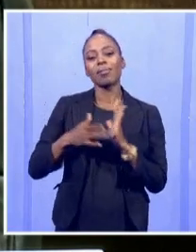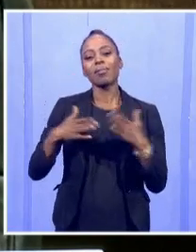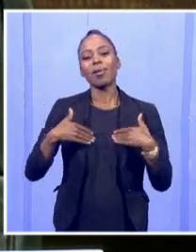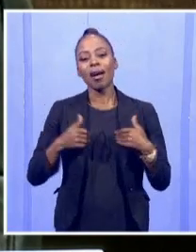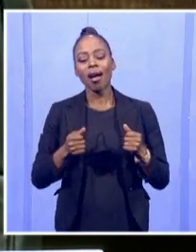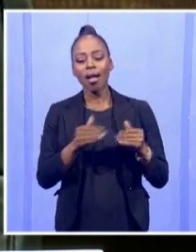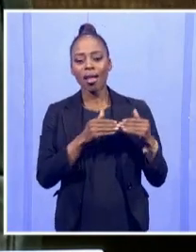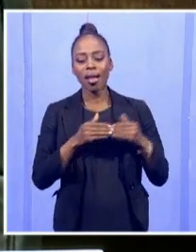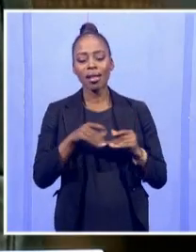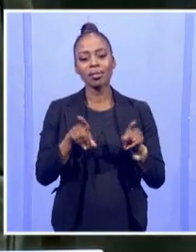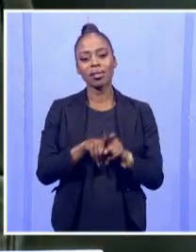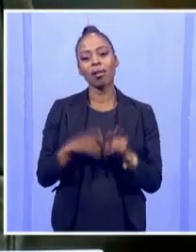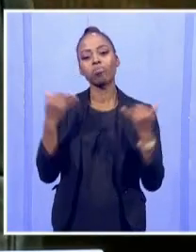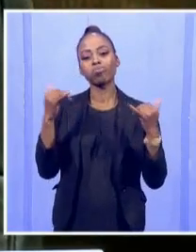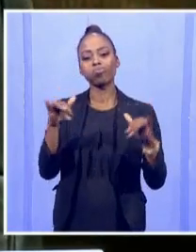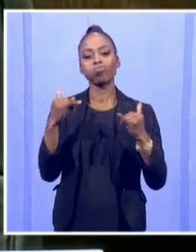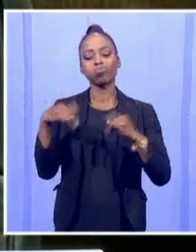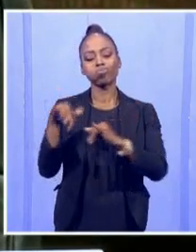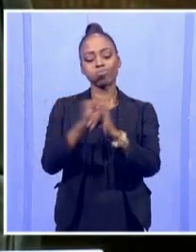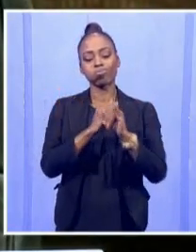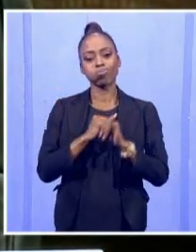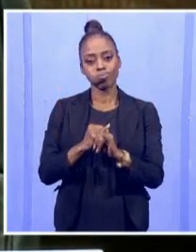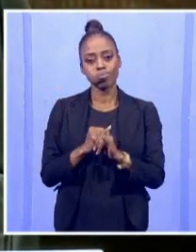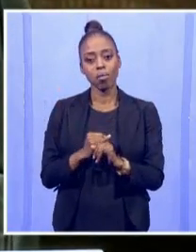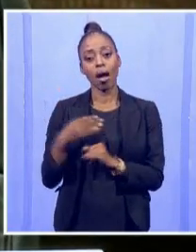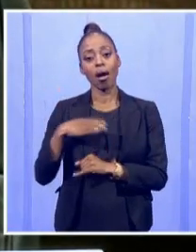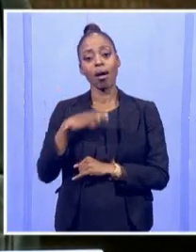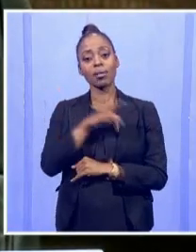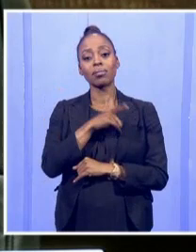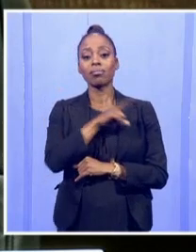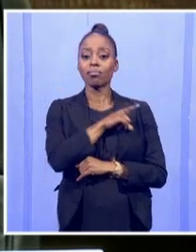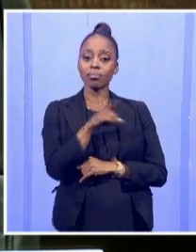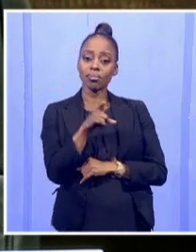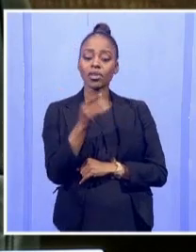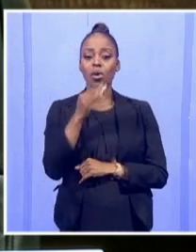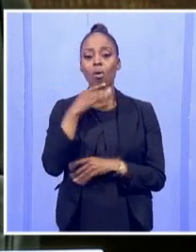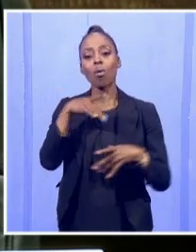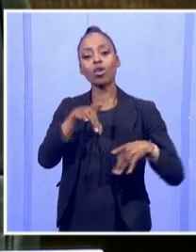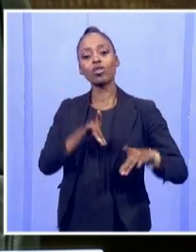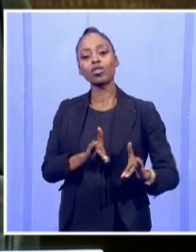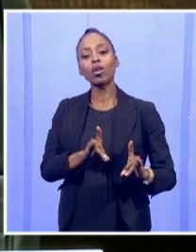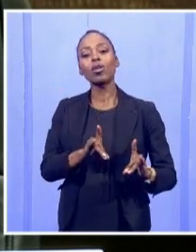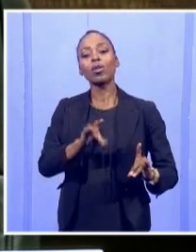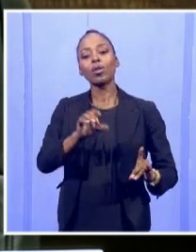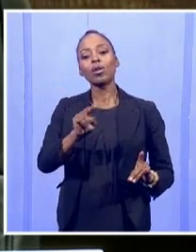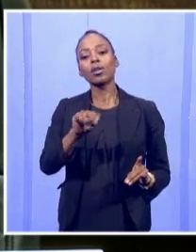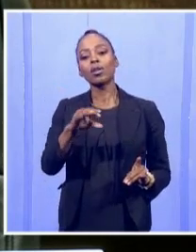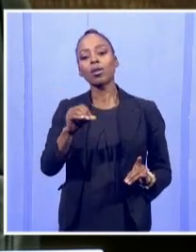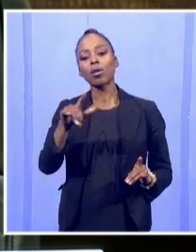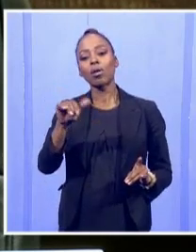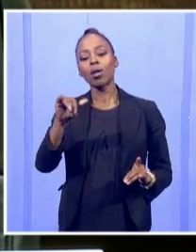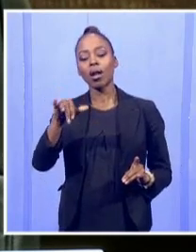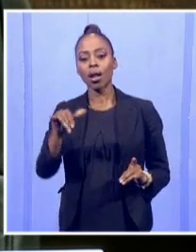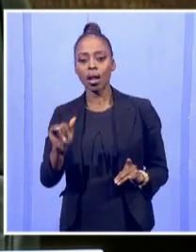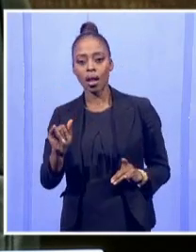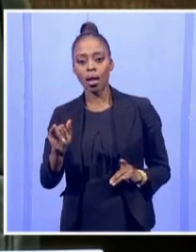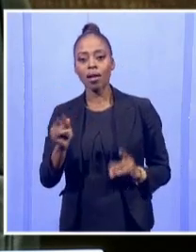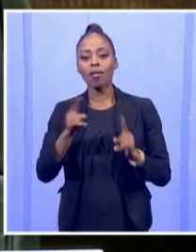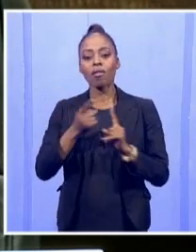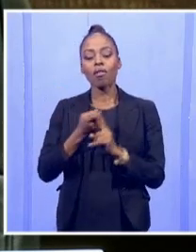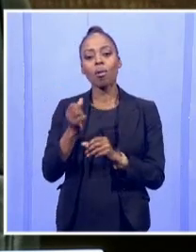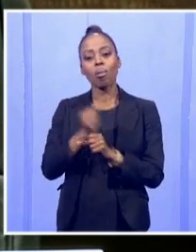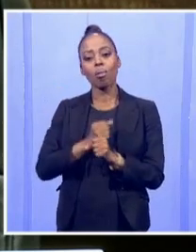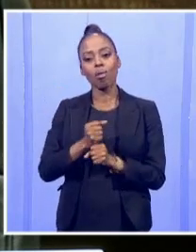and the entertainment industry. The council will be co-chaired by Dr. Stavros Nikolai from Aspen